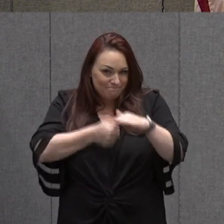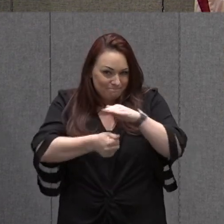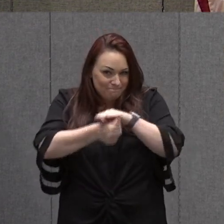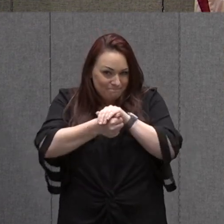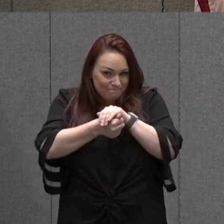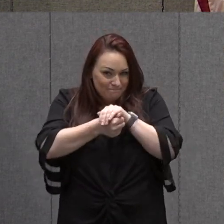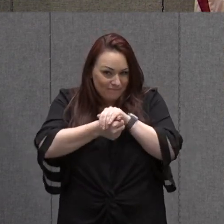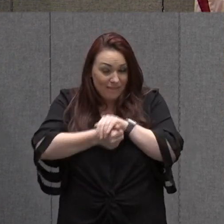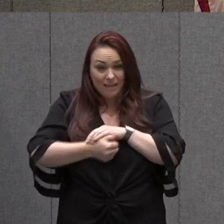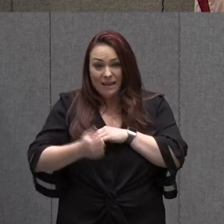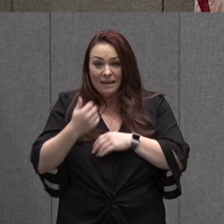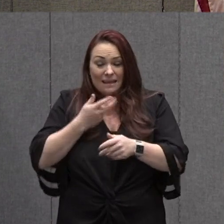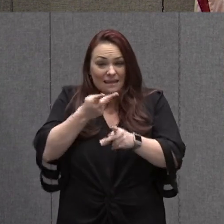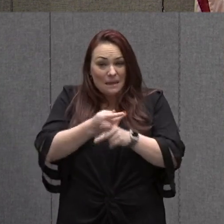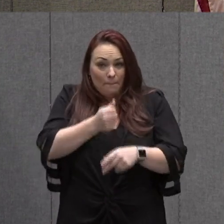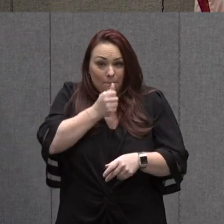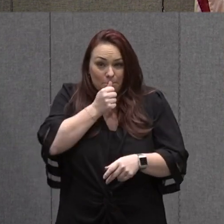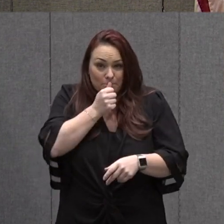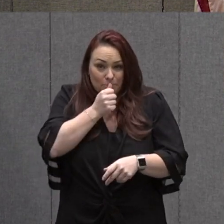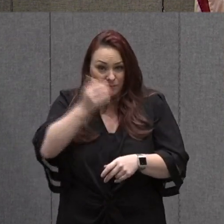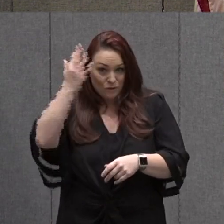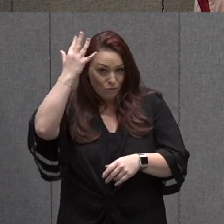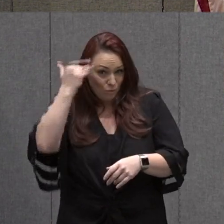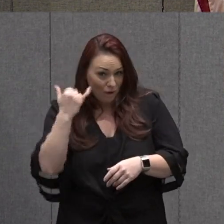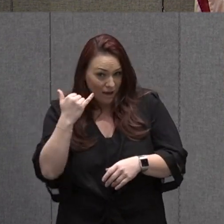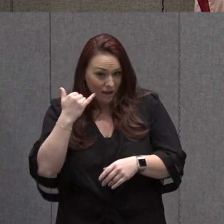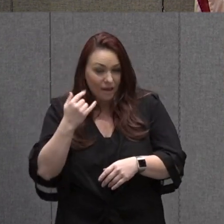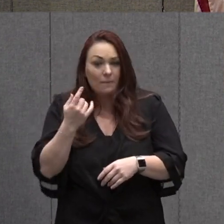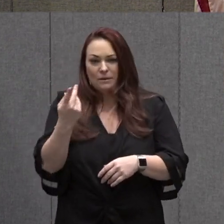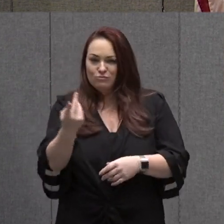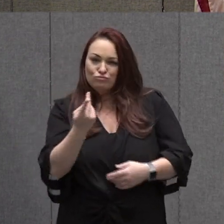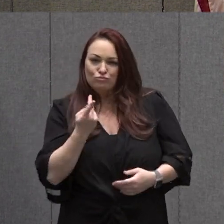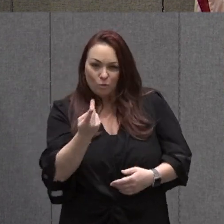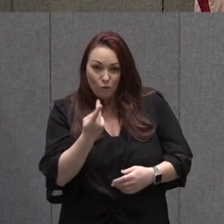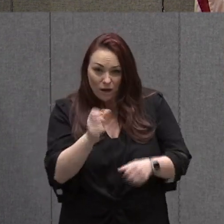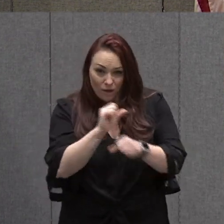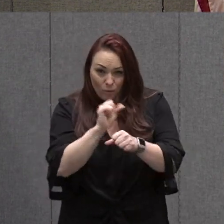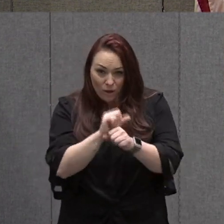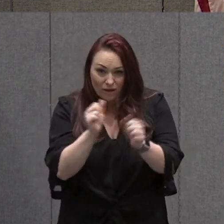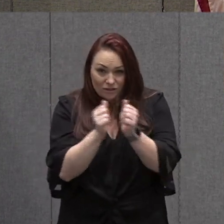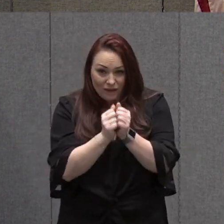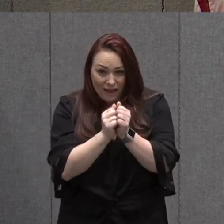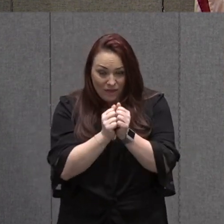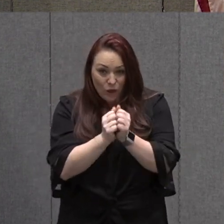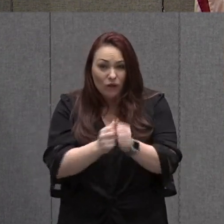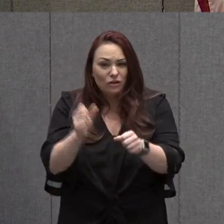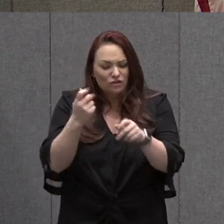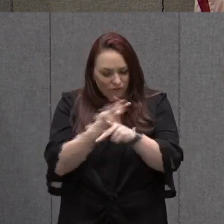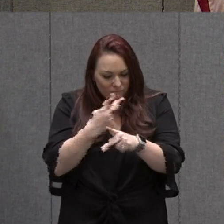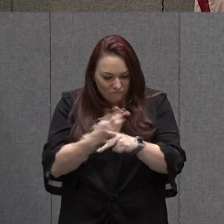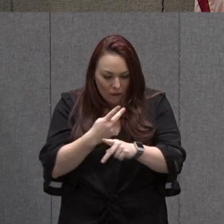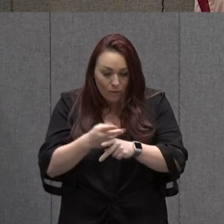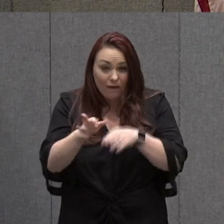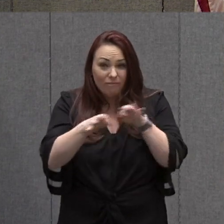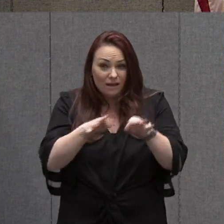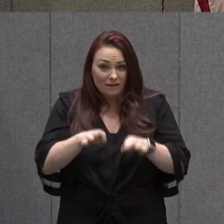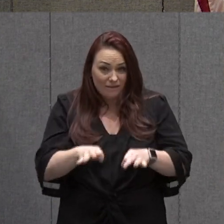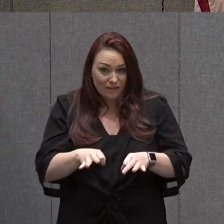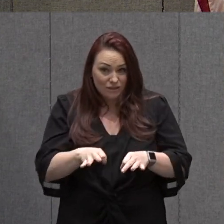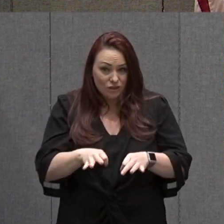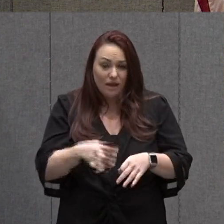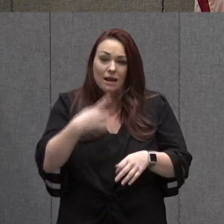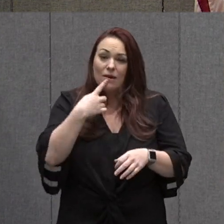Because we're going to work together to figure out this definition together. Let me tell you how and why